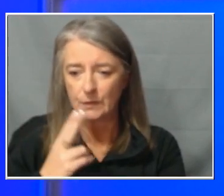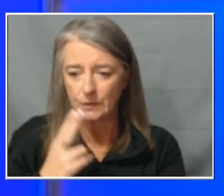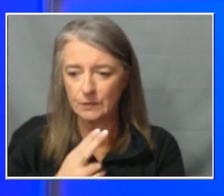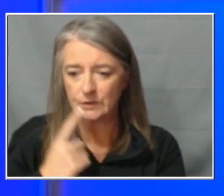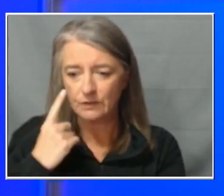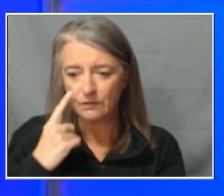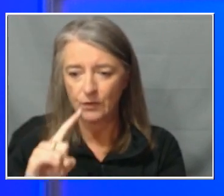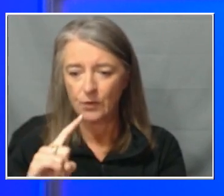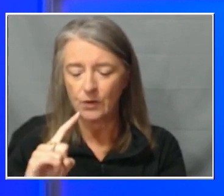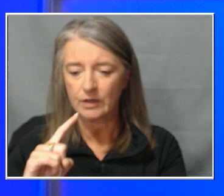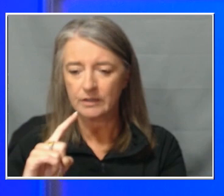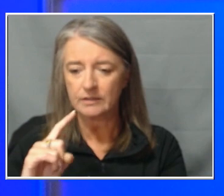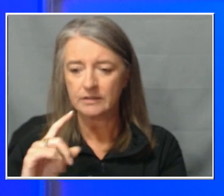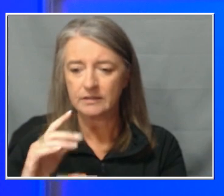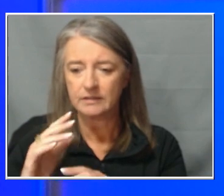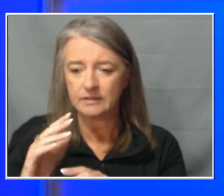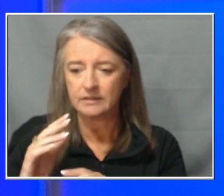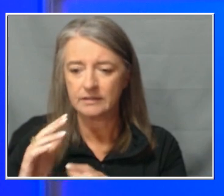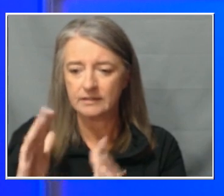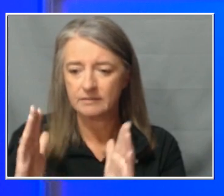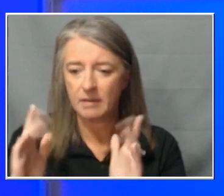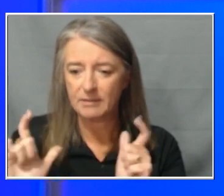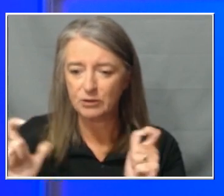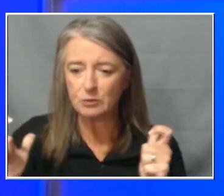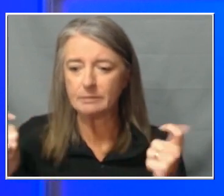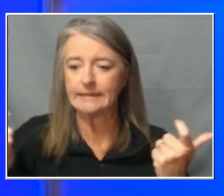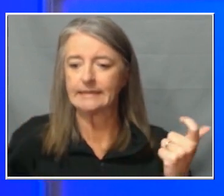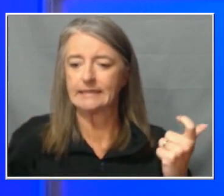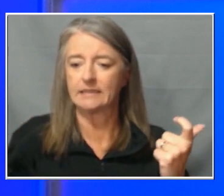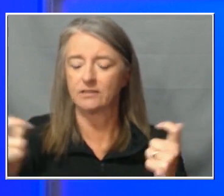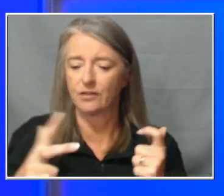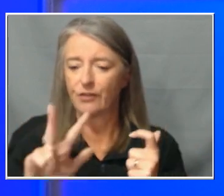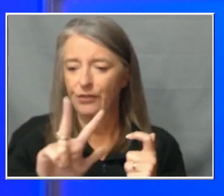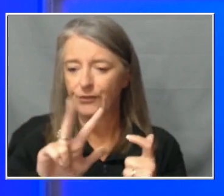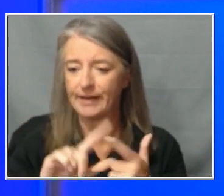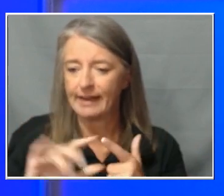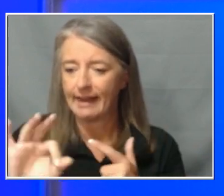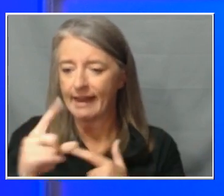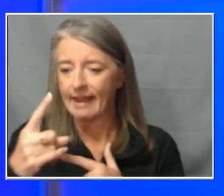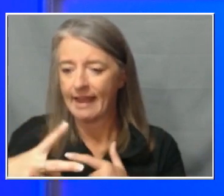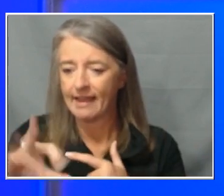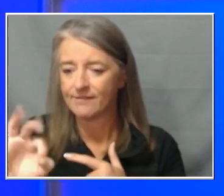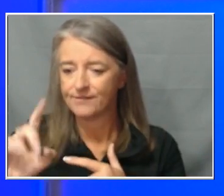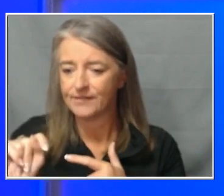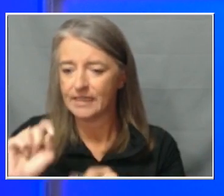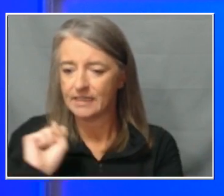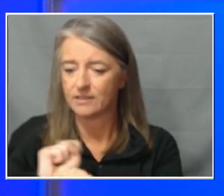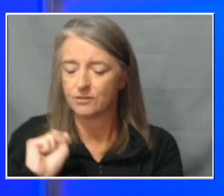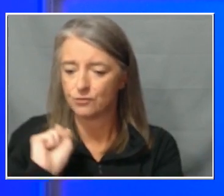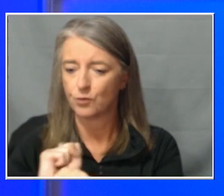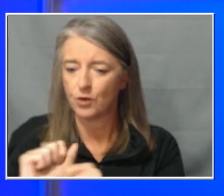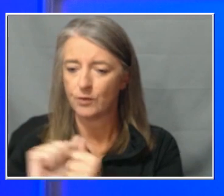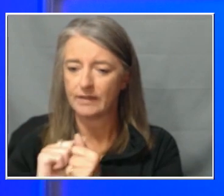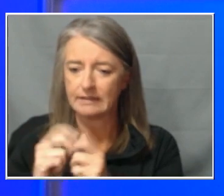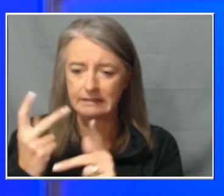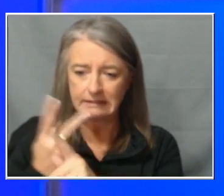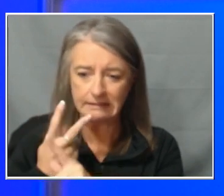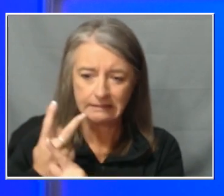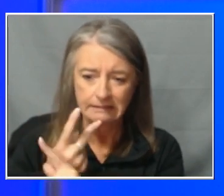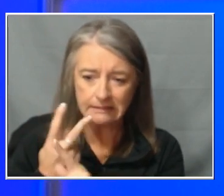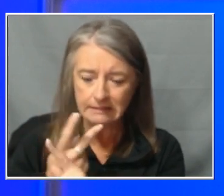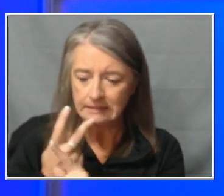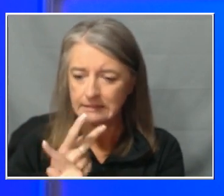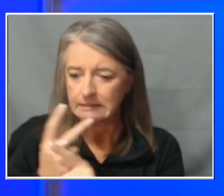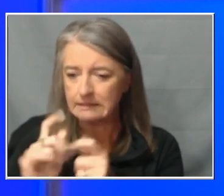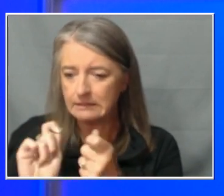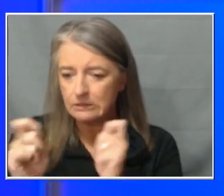that might be a foot or two long to, 3.5 feet, and that involved working with physics and kind of scaling up those